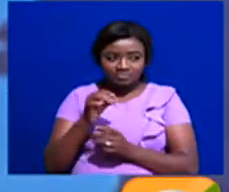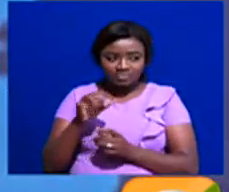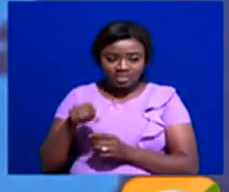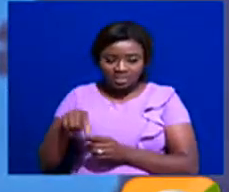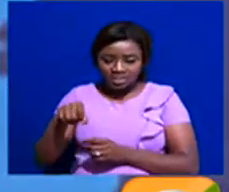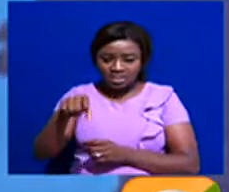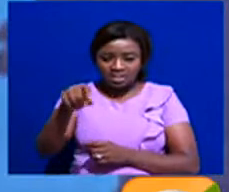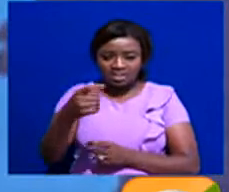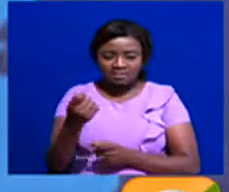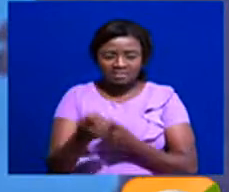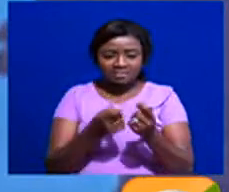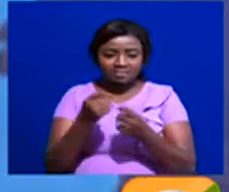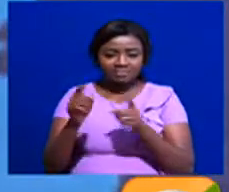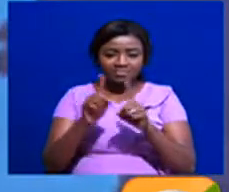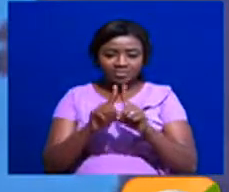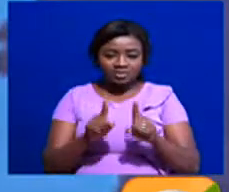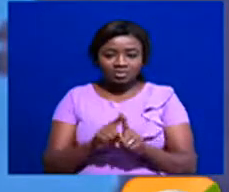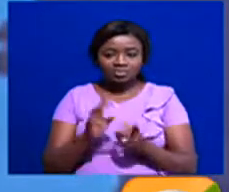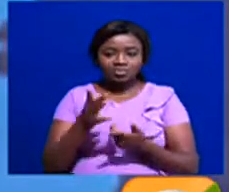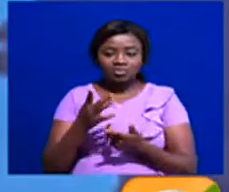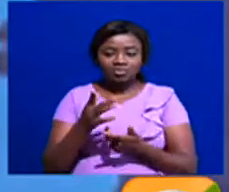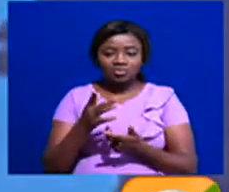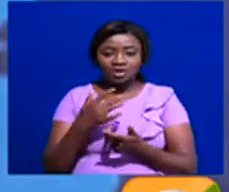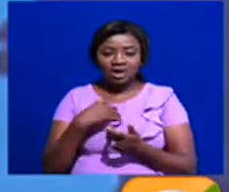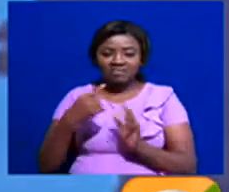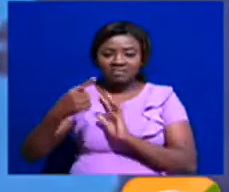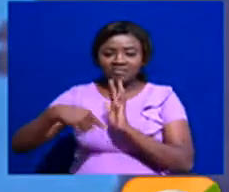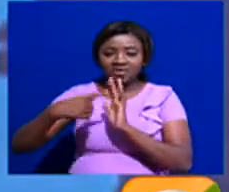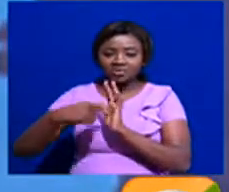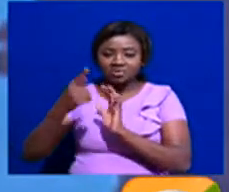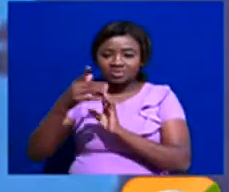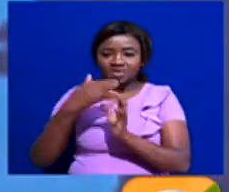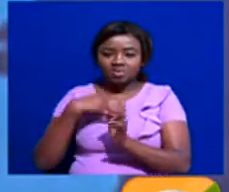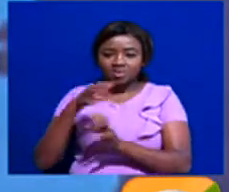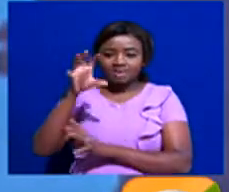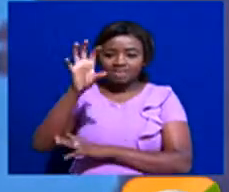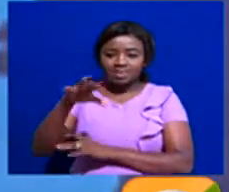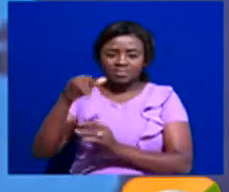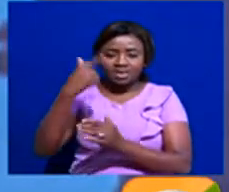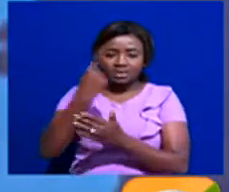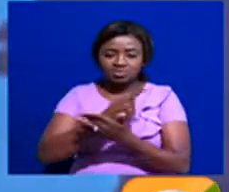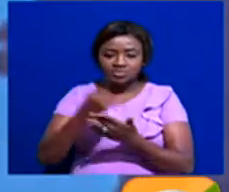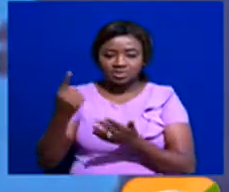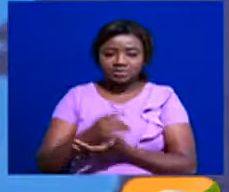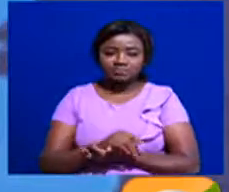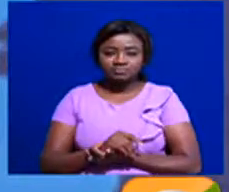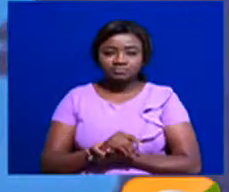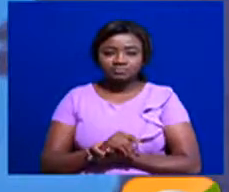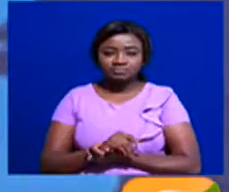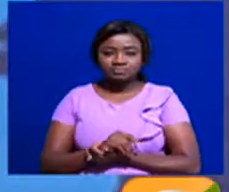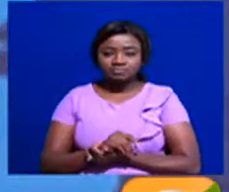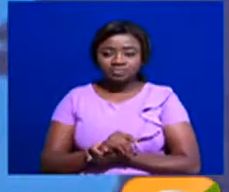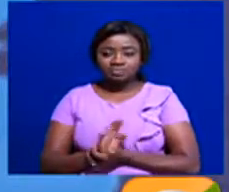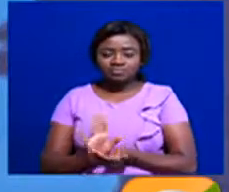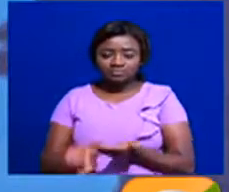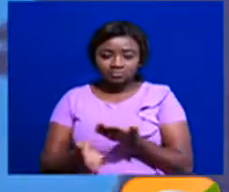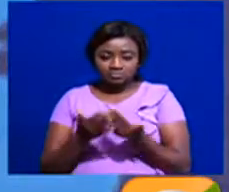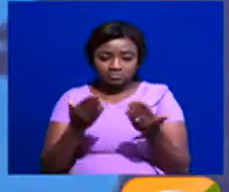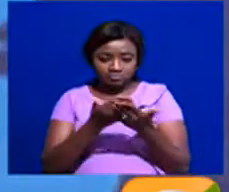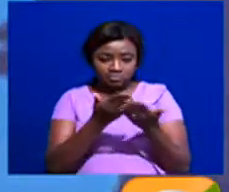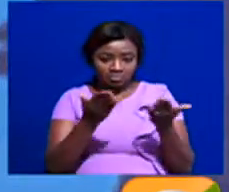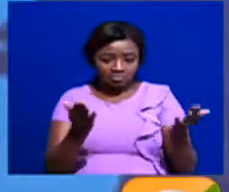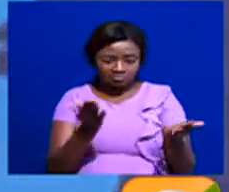as a sweet potato processing plant that we are commissioning sometime next week, so that then farmers have a